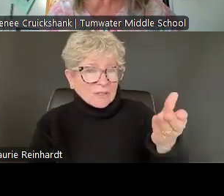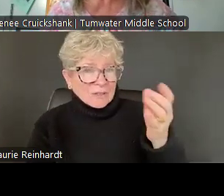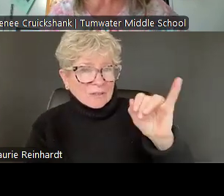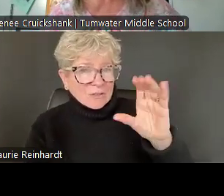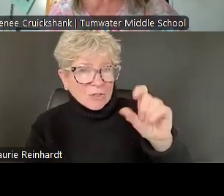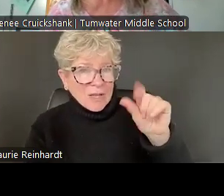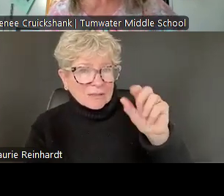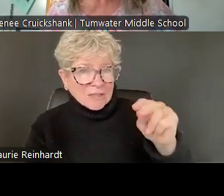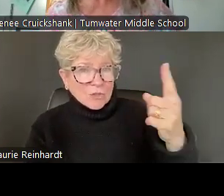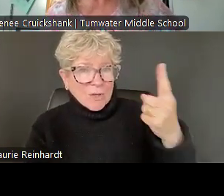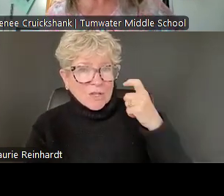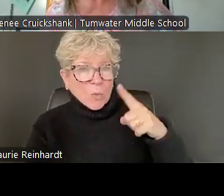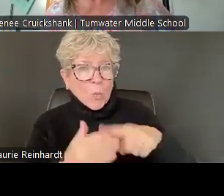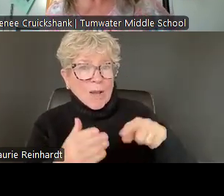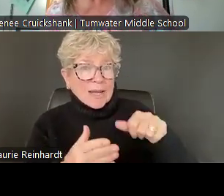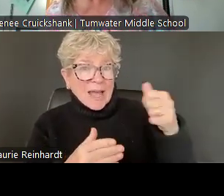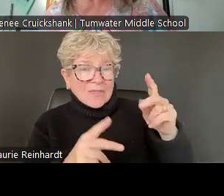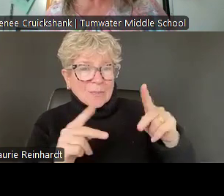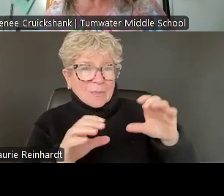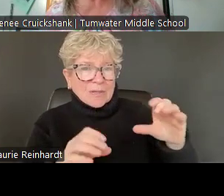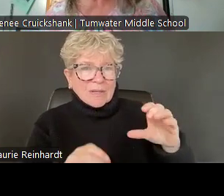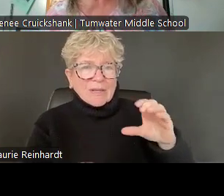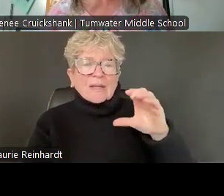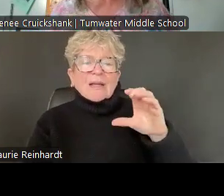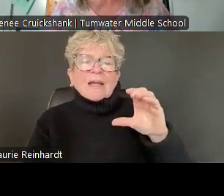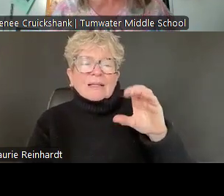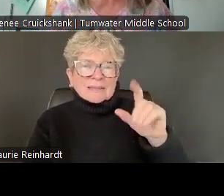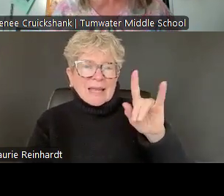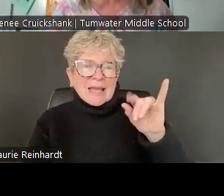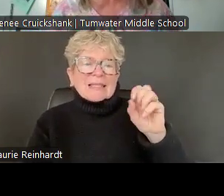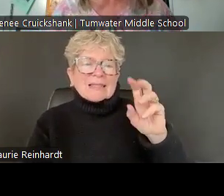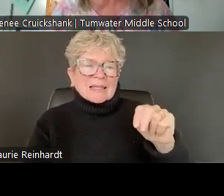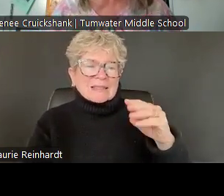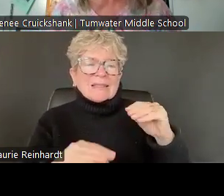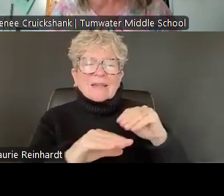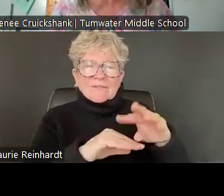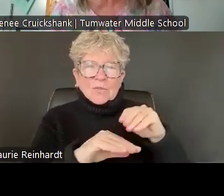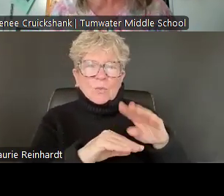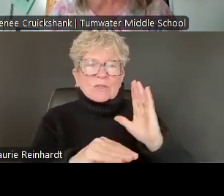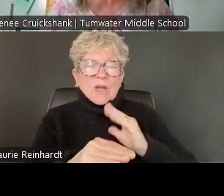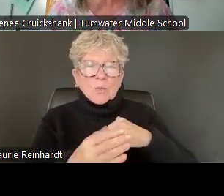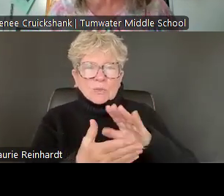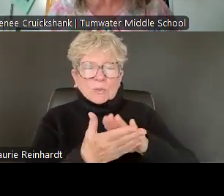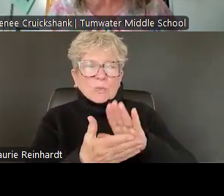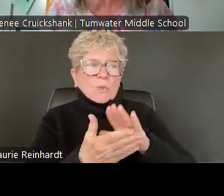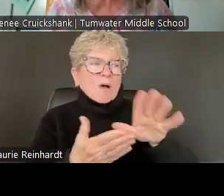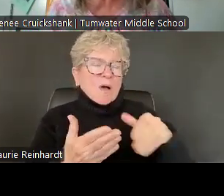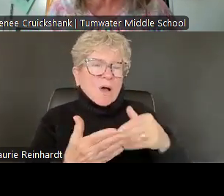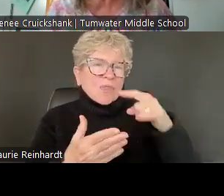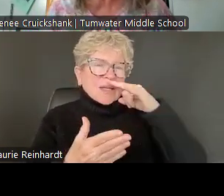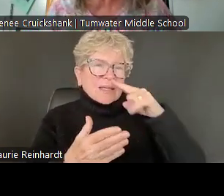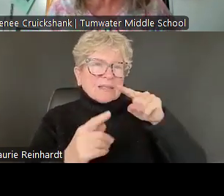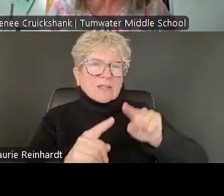So Caitlin has impacted our school a lot, and all the groups she served, all those kids go out to